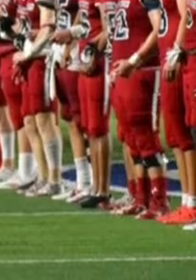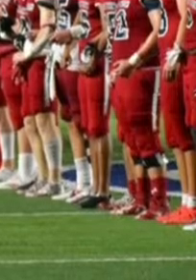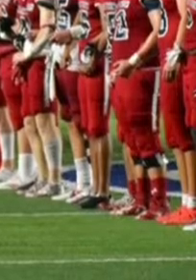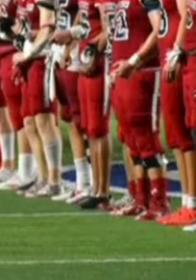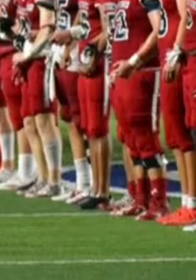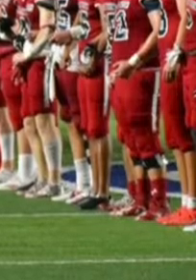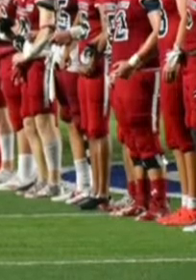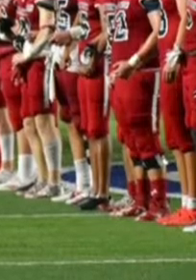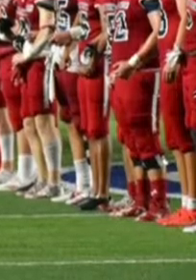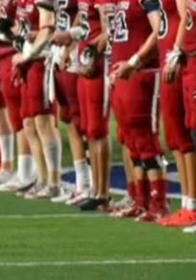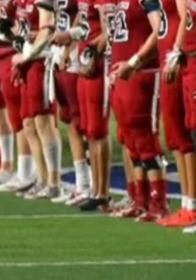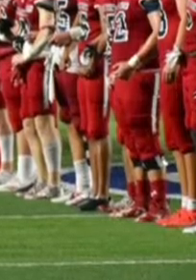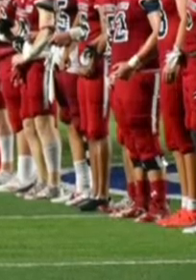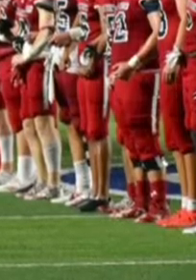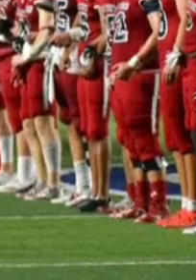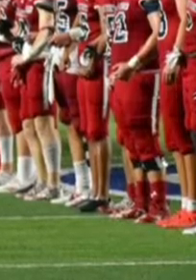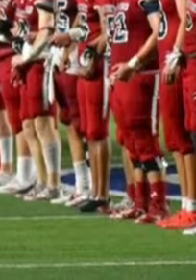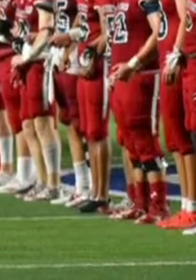We watch the